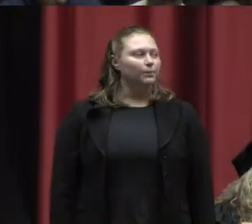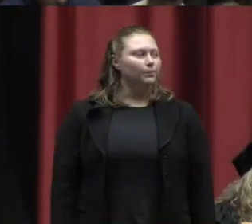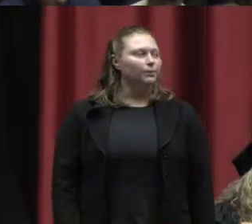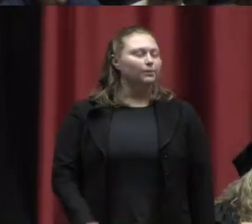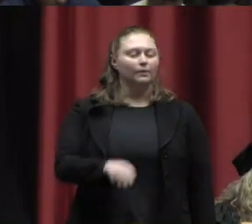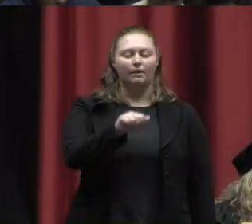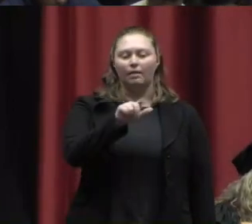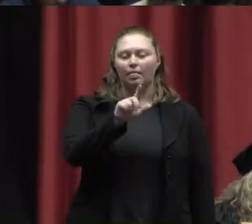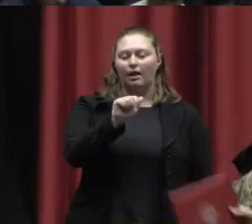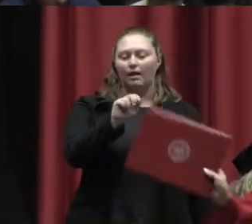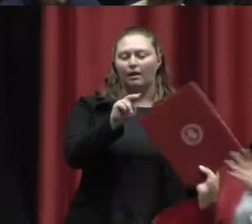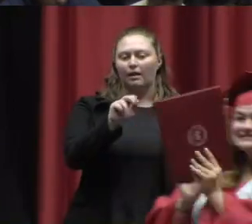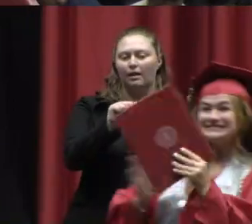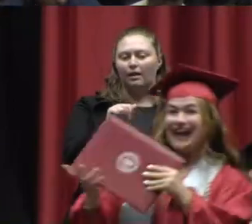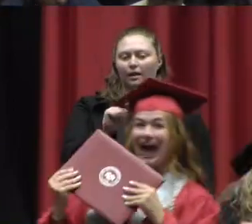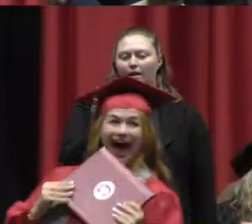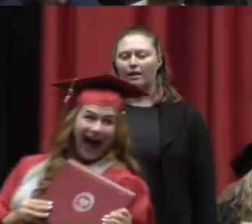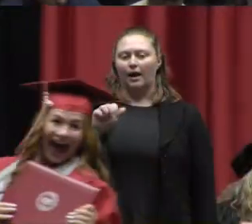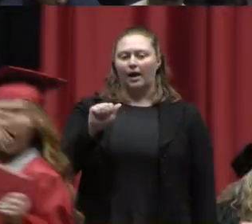Adam Villani.